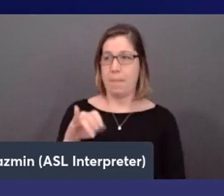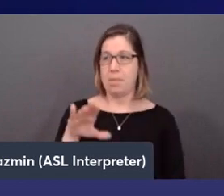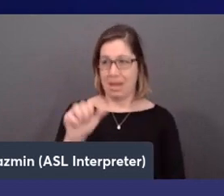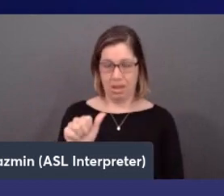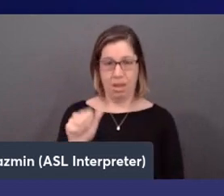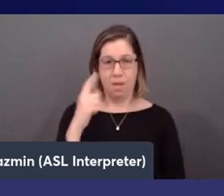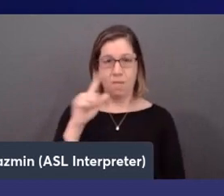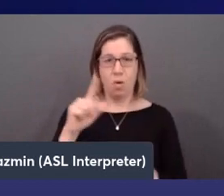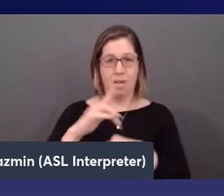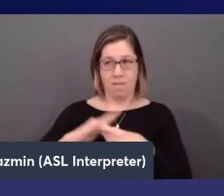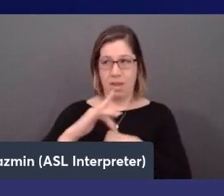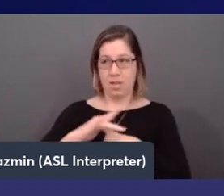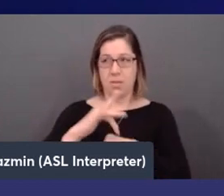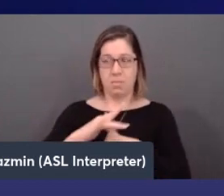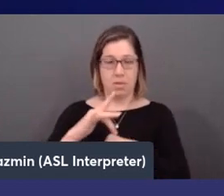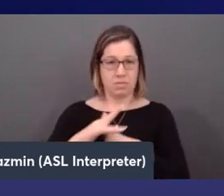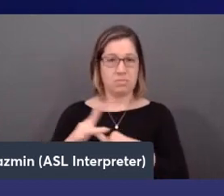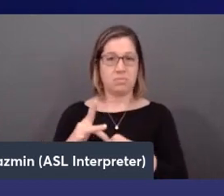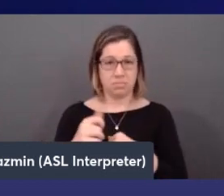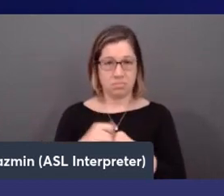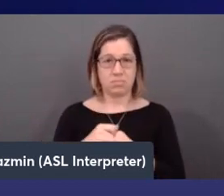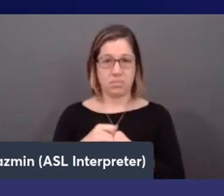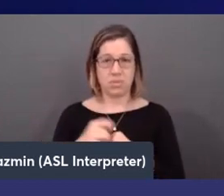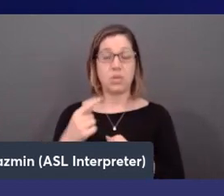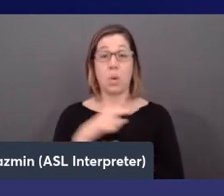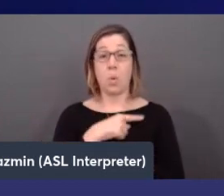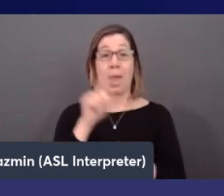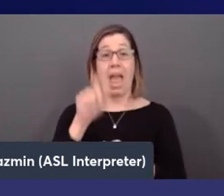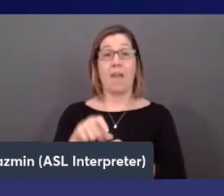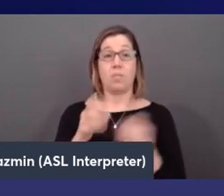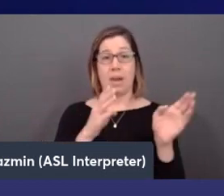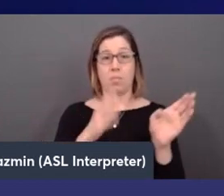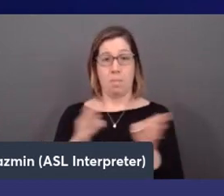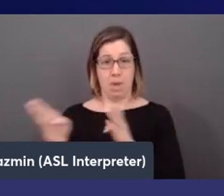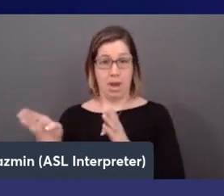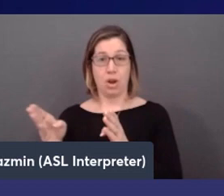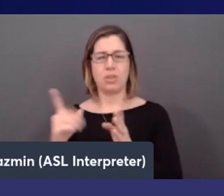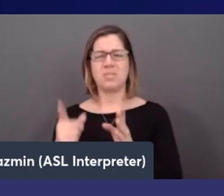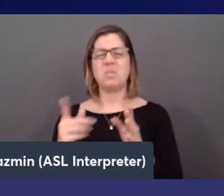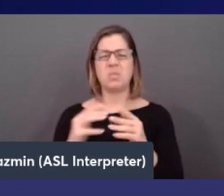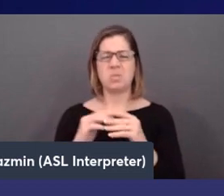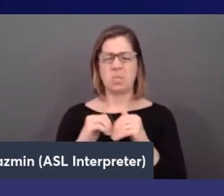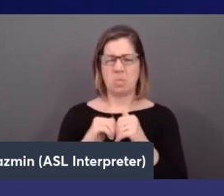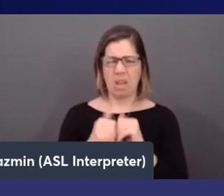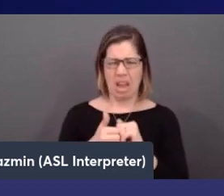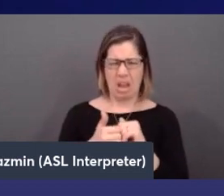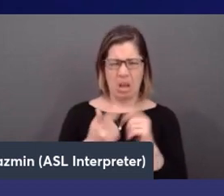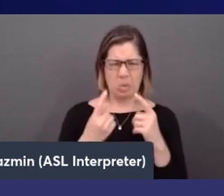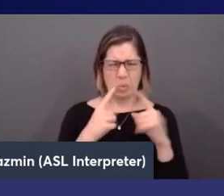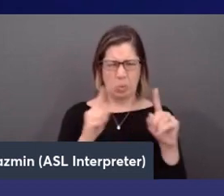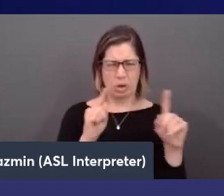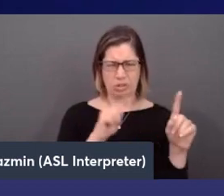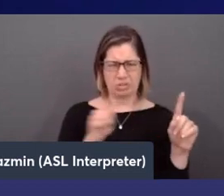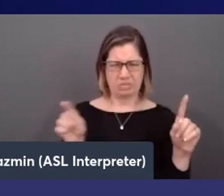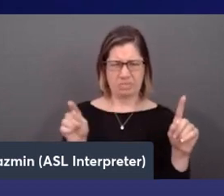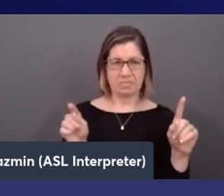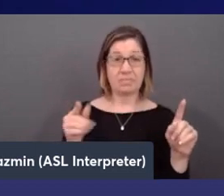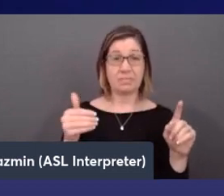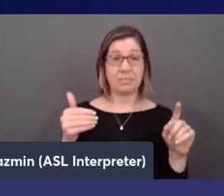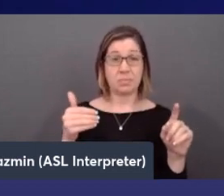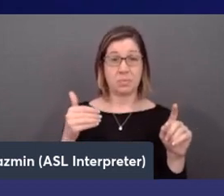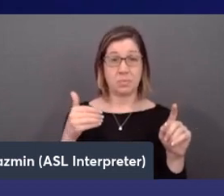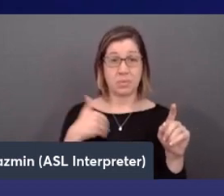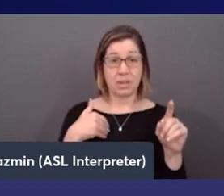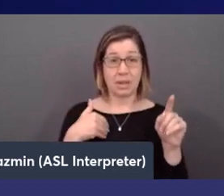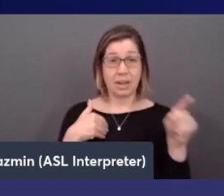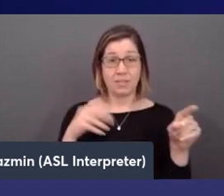just saw, everything fails all the time, so we need to be prepared. But how does it work, right? So we have a Redis client. As long